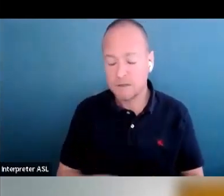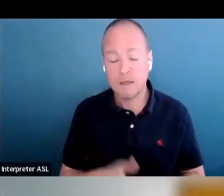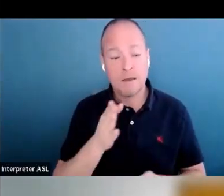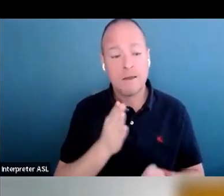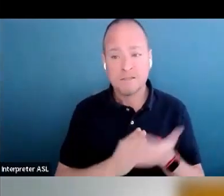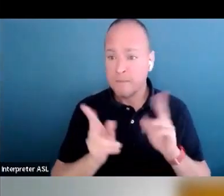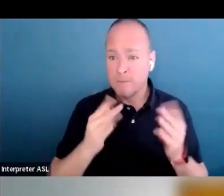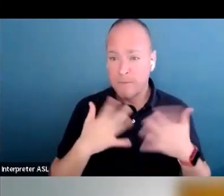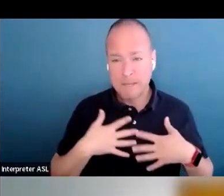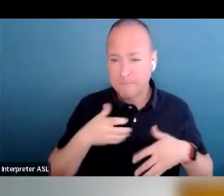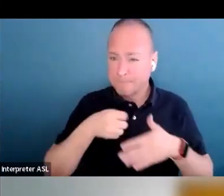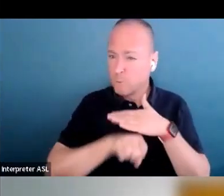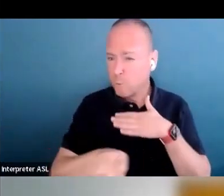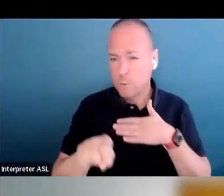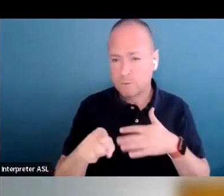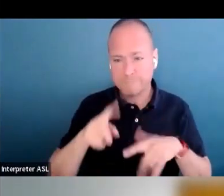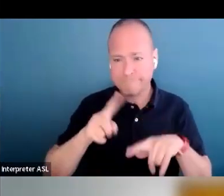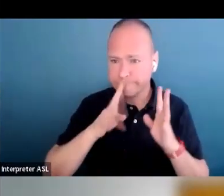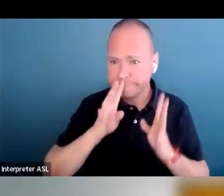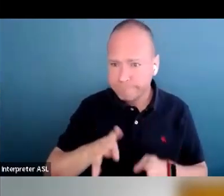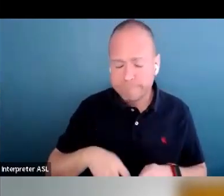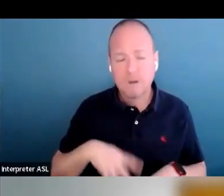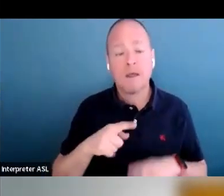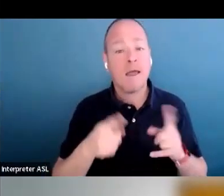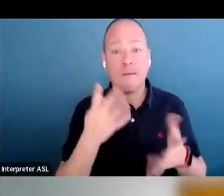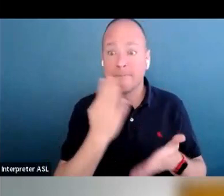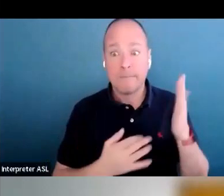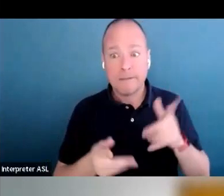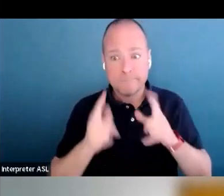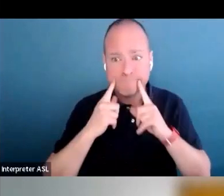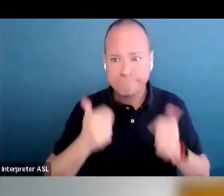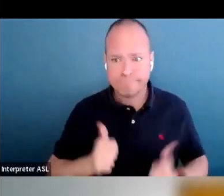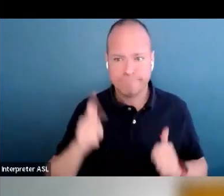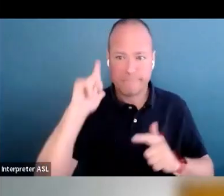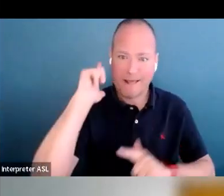these difficulties. Some of us may develop them later in life.